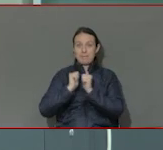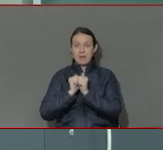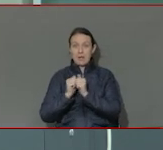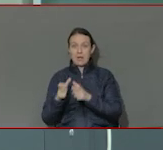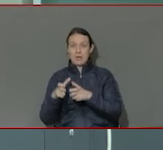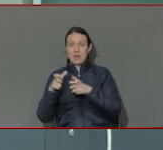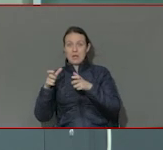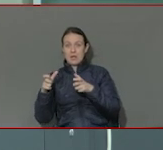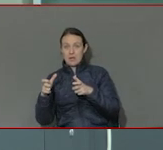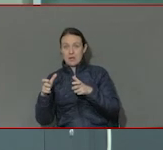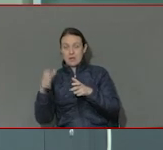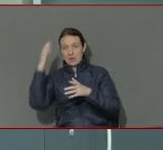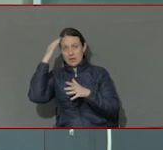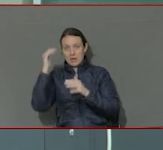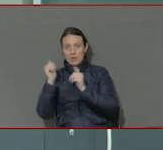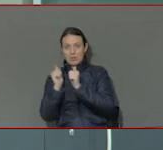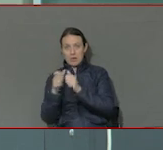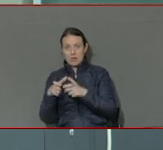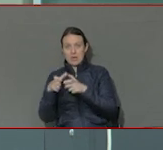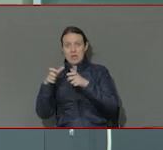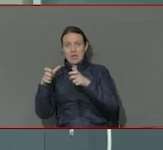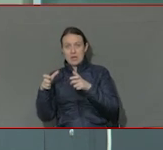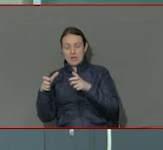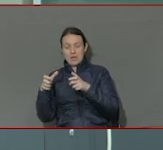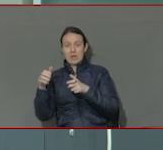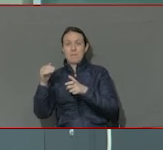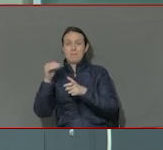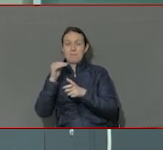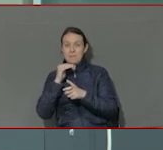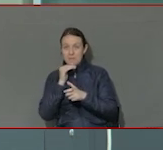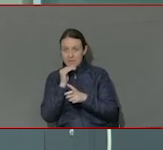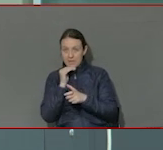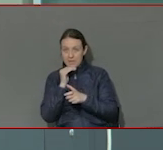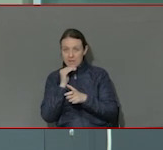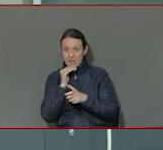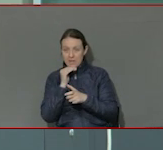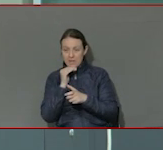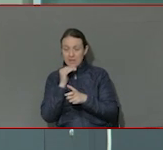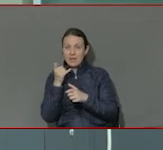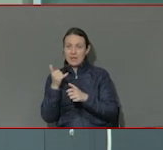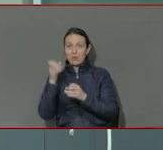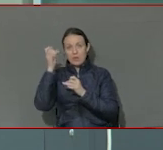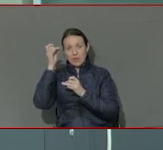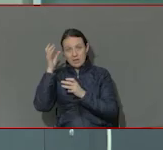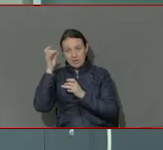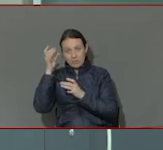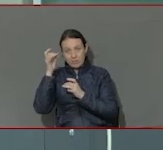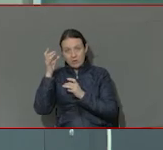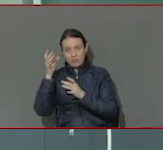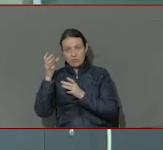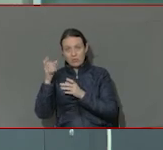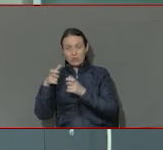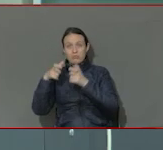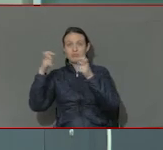Then us having a larger brain, it means we will be able to process large